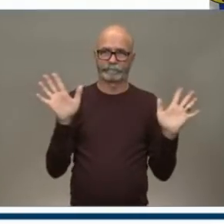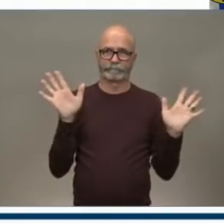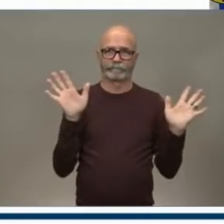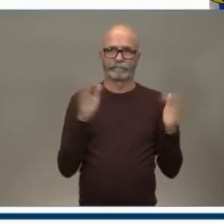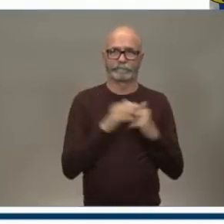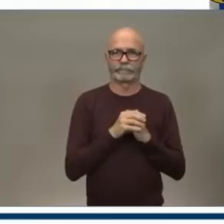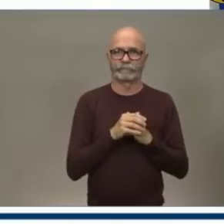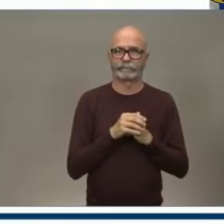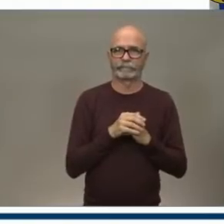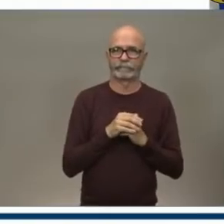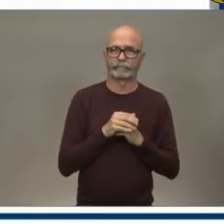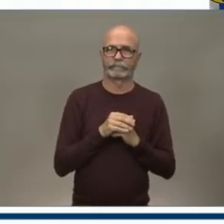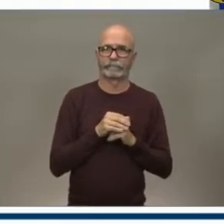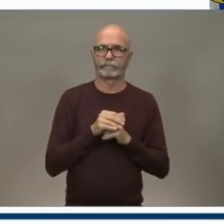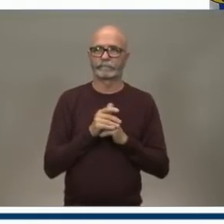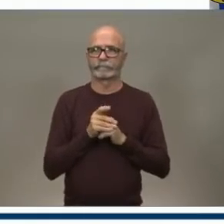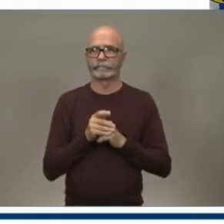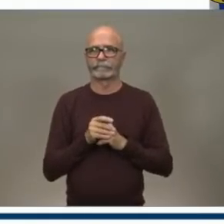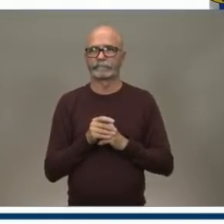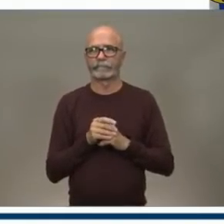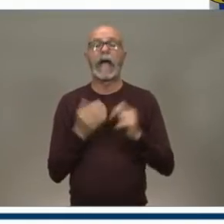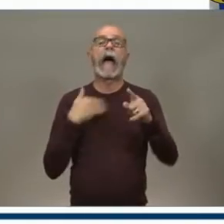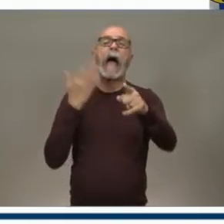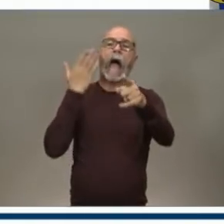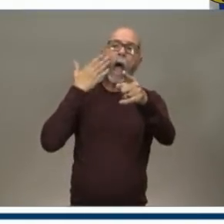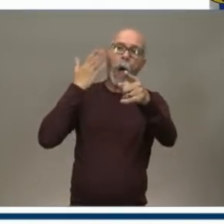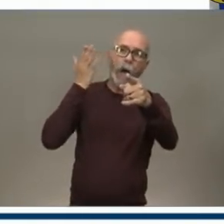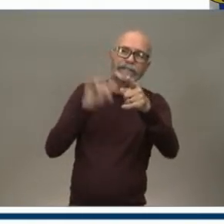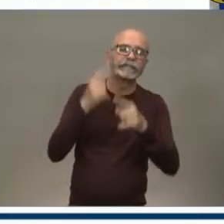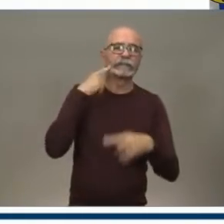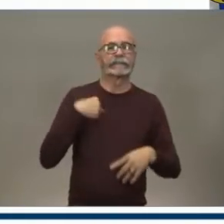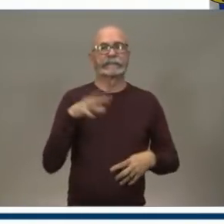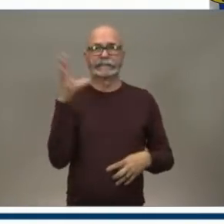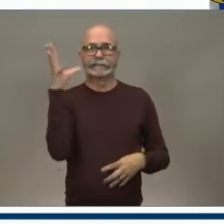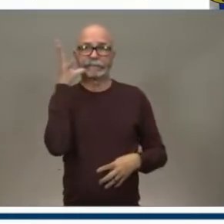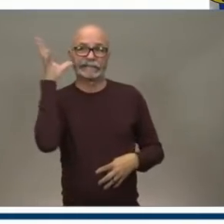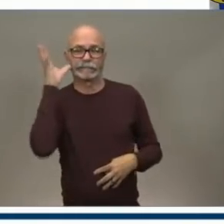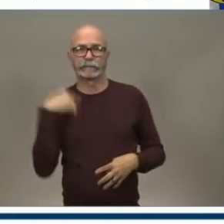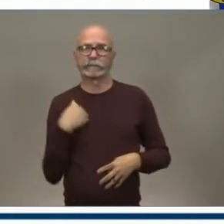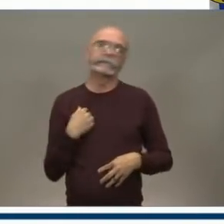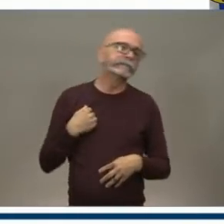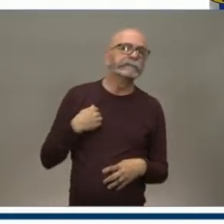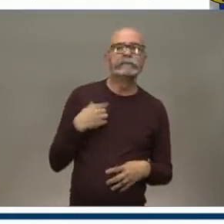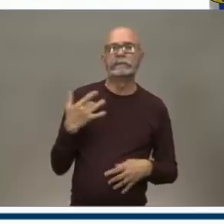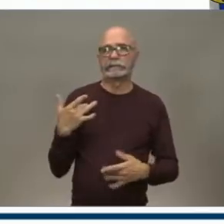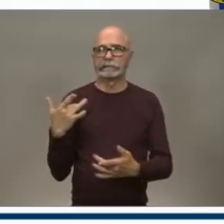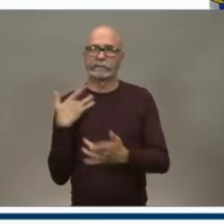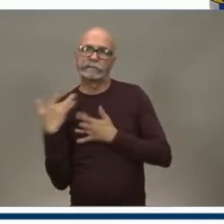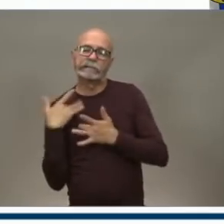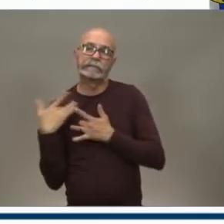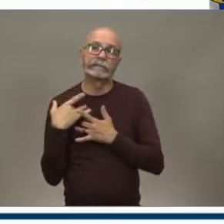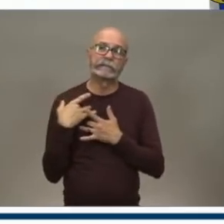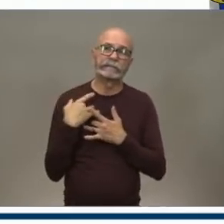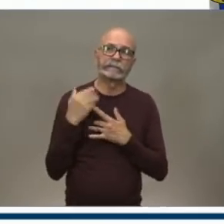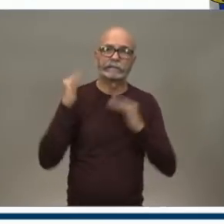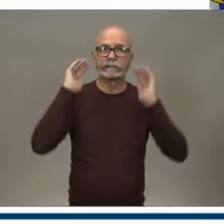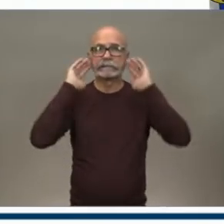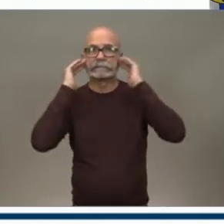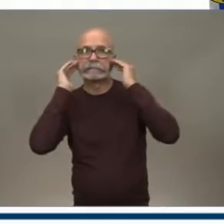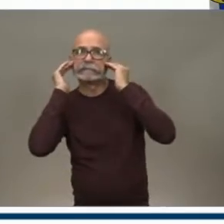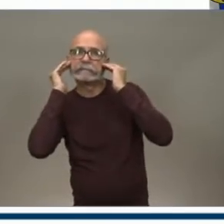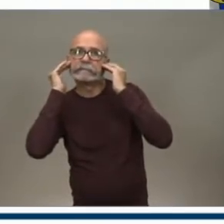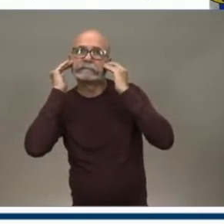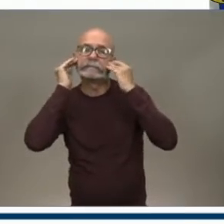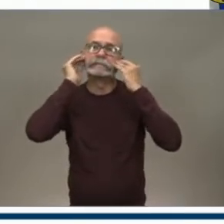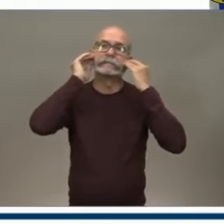a number of concerned parents out there that are saying that there are far more children or students that have